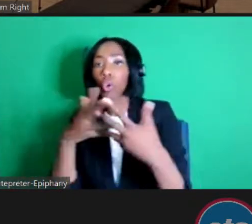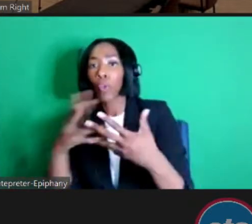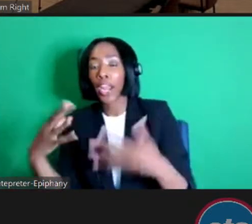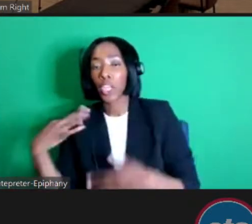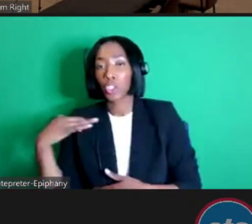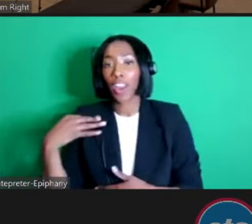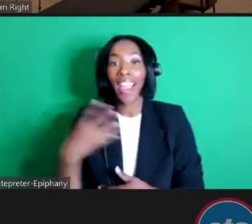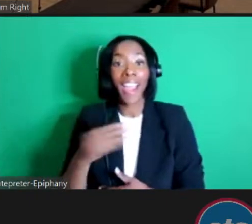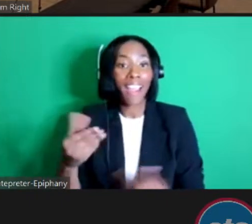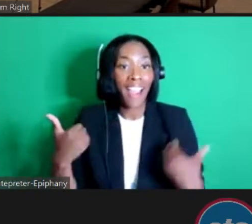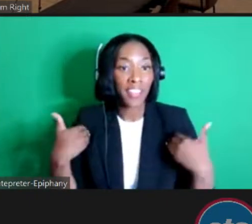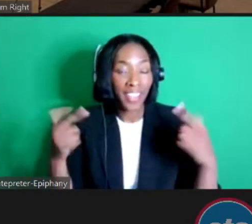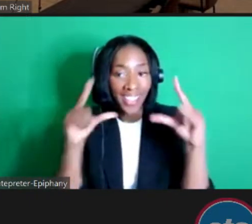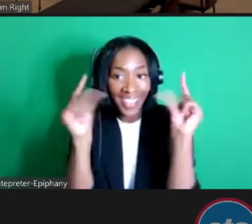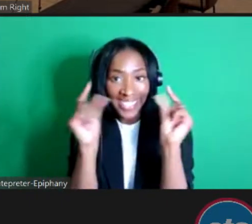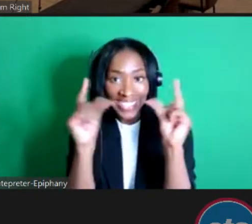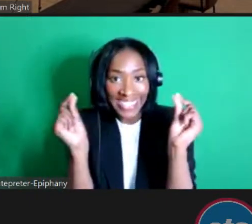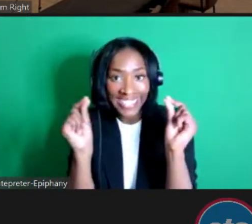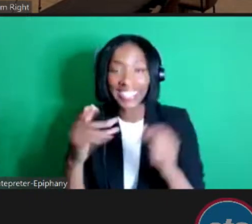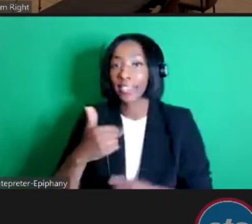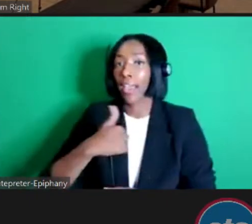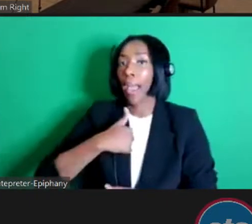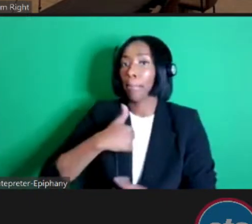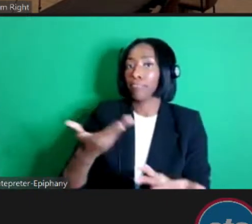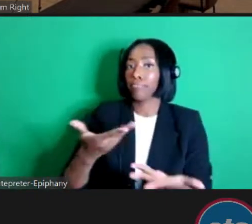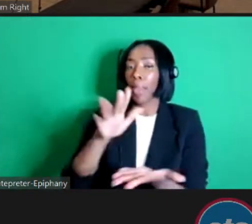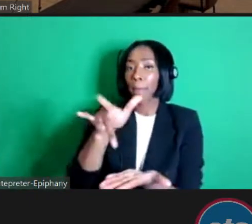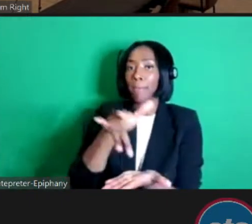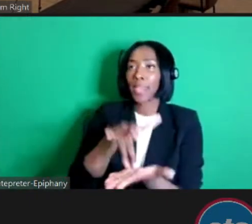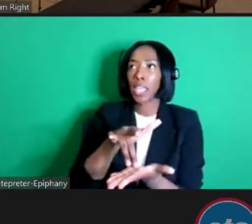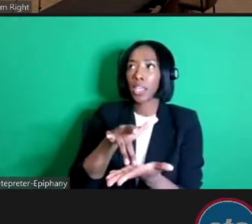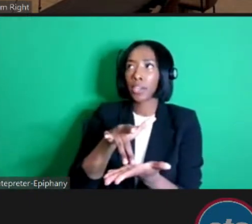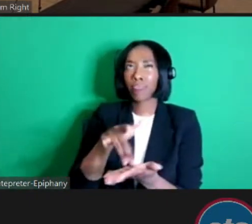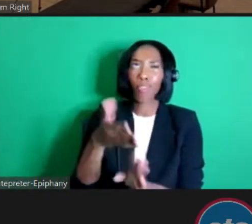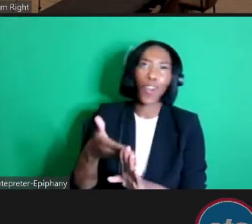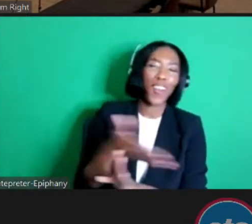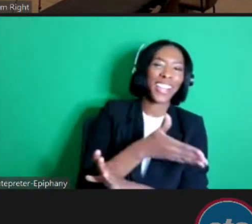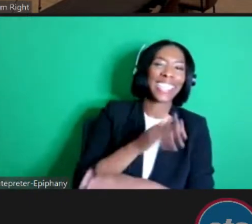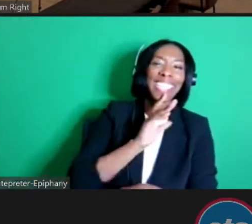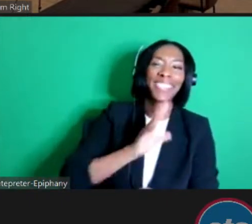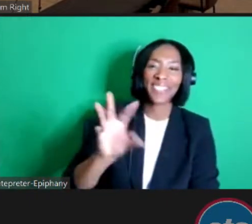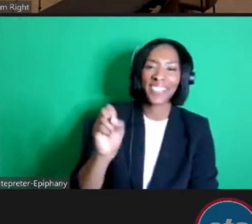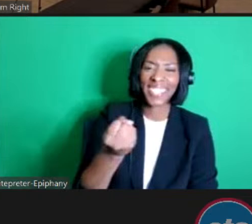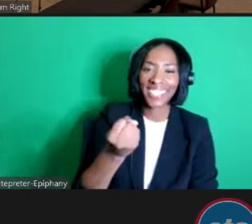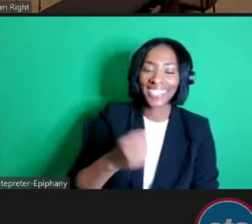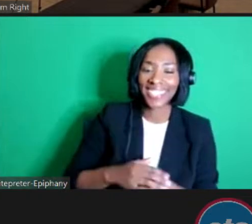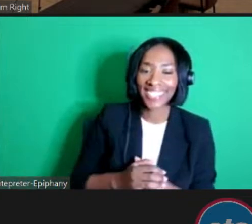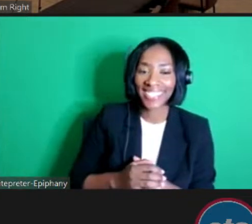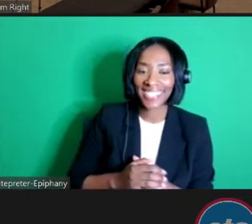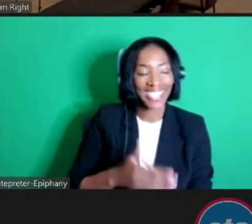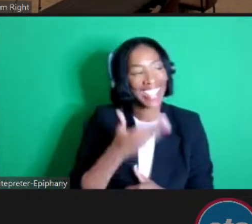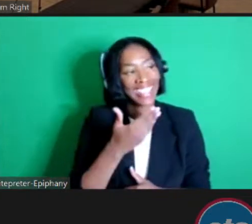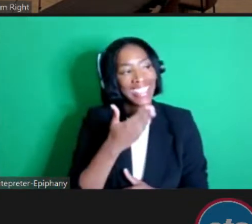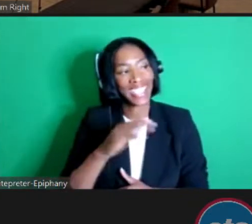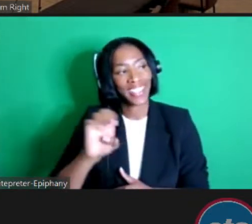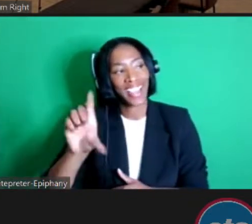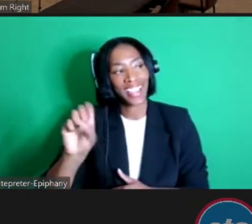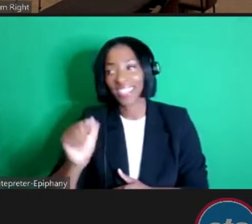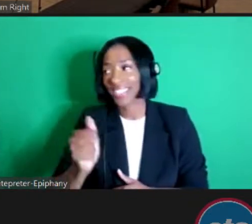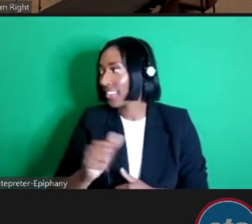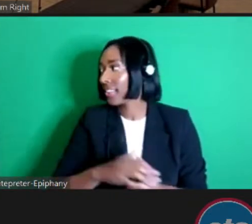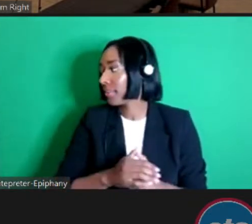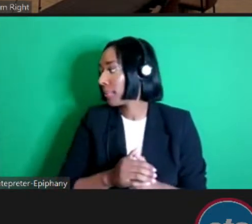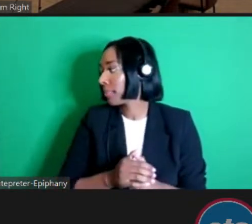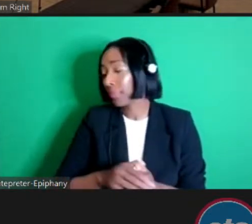have glasses in my mid or early 50s. Thank you, Elsa. Molly